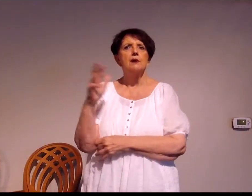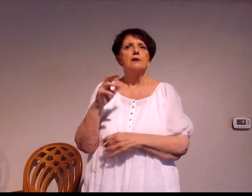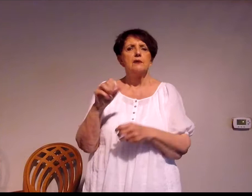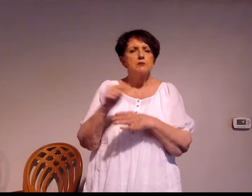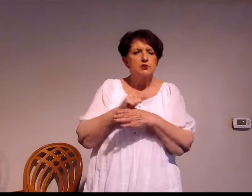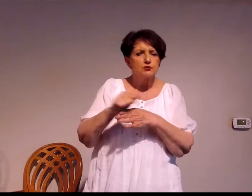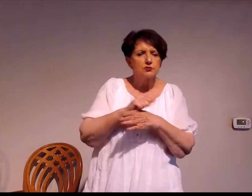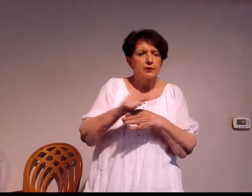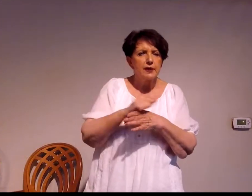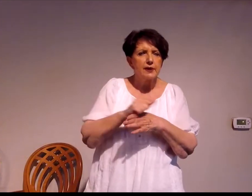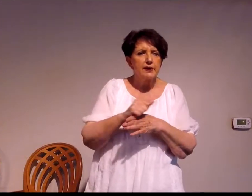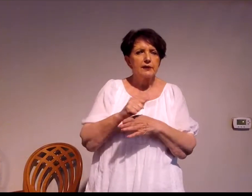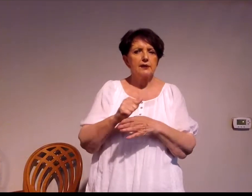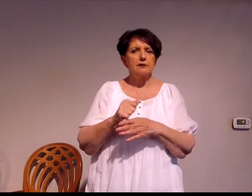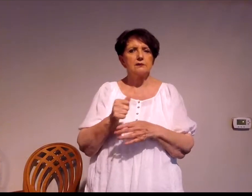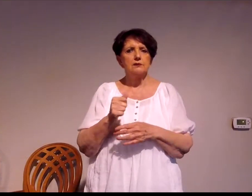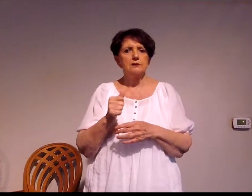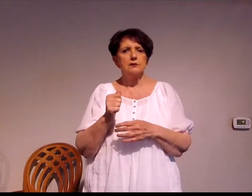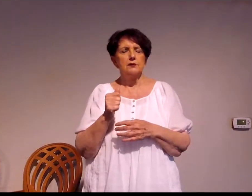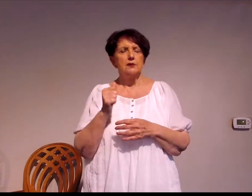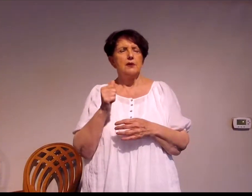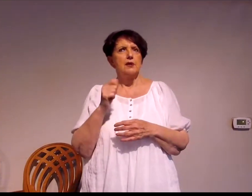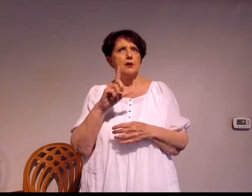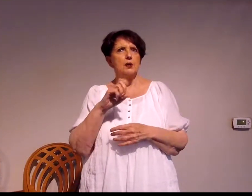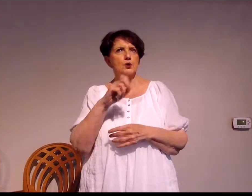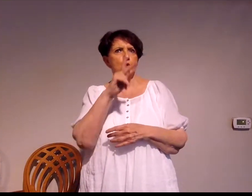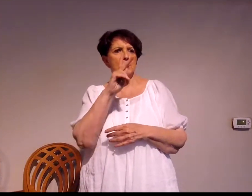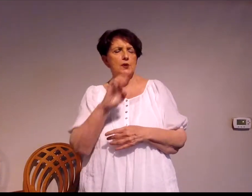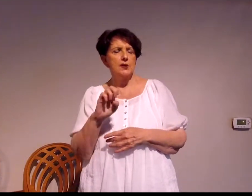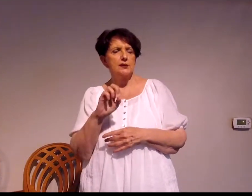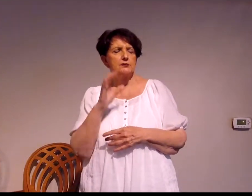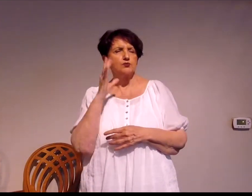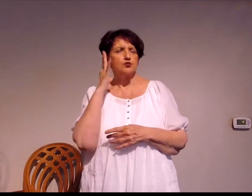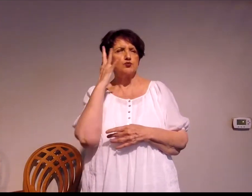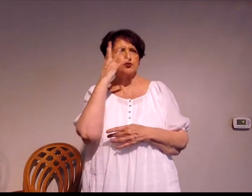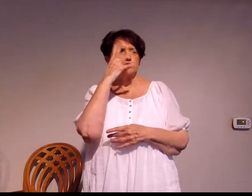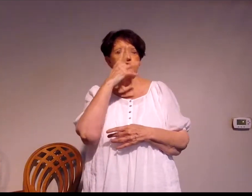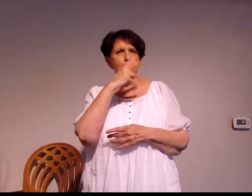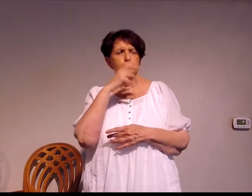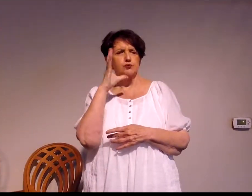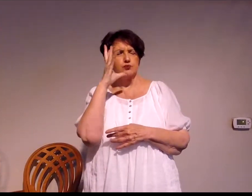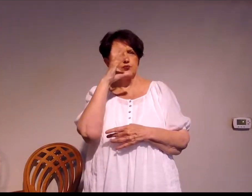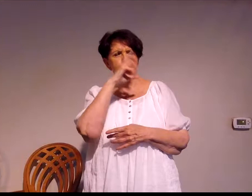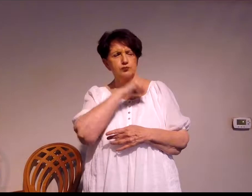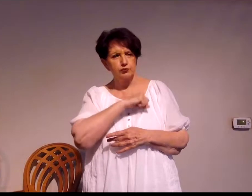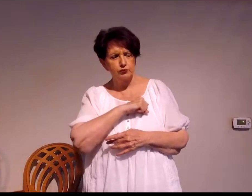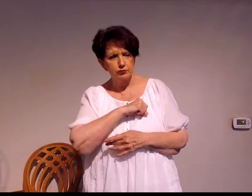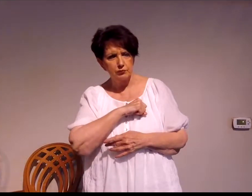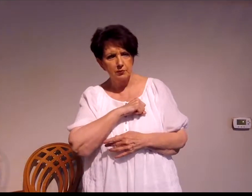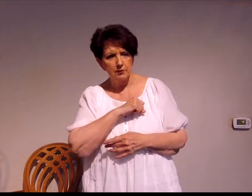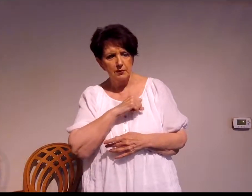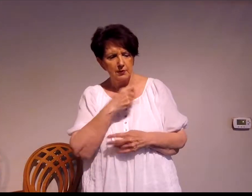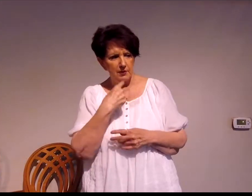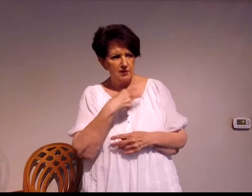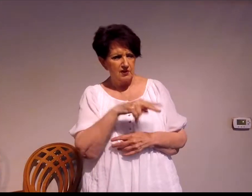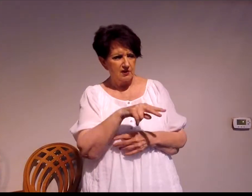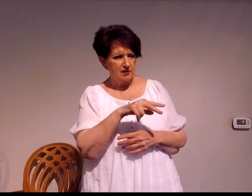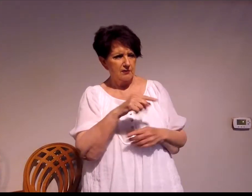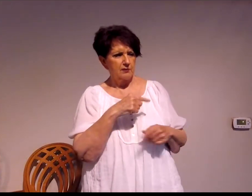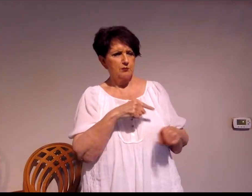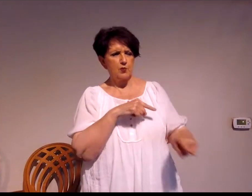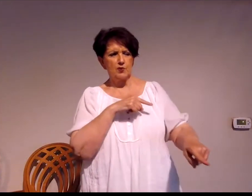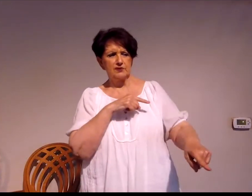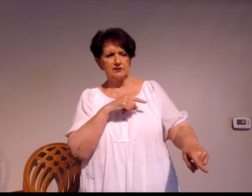strange look comes over Luke. He points towards a cave at the base of a giant tree, and looking at